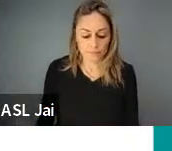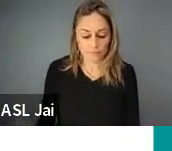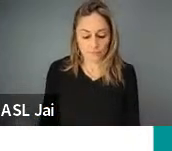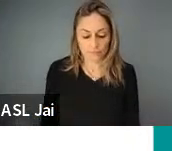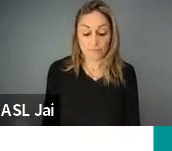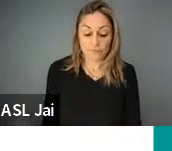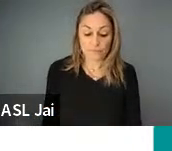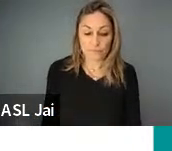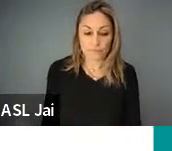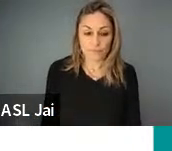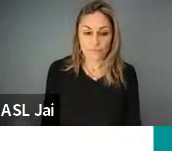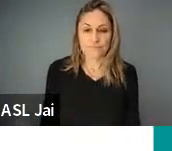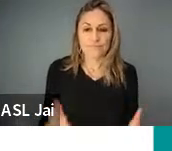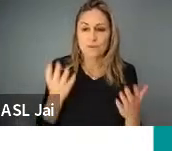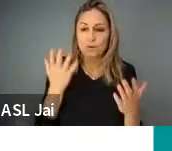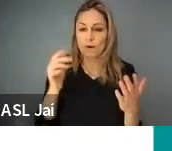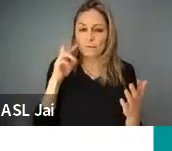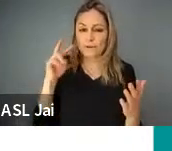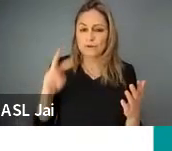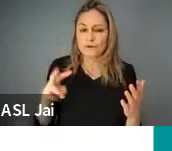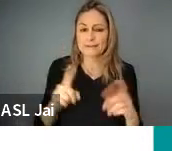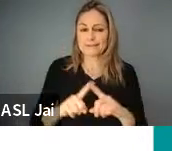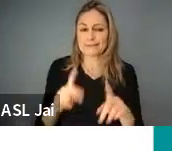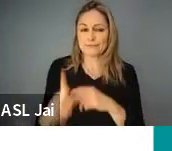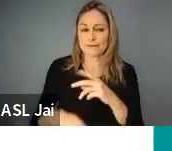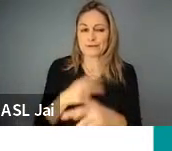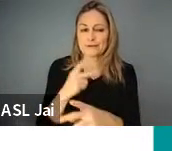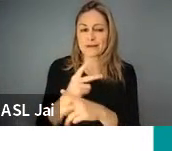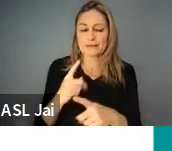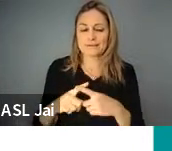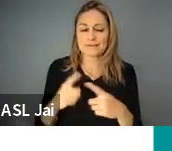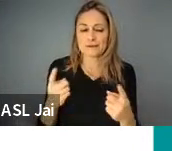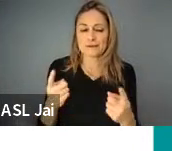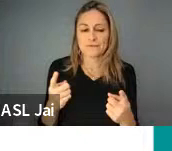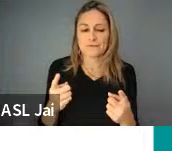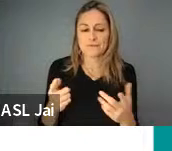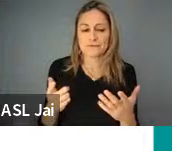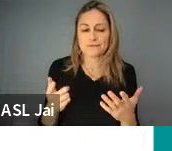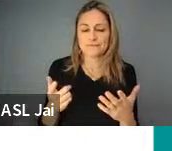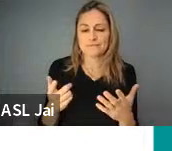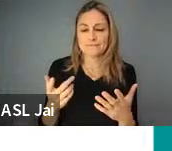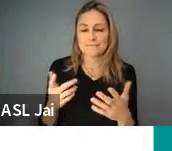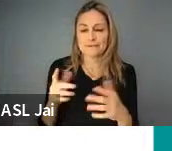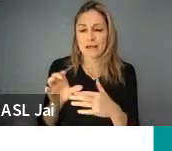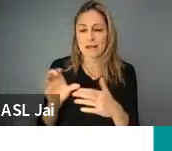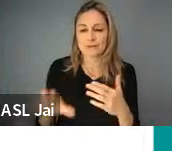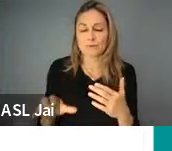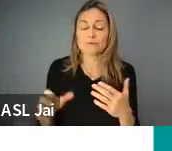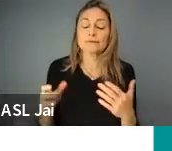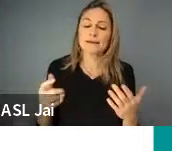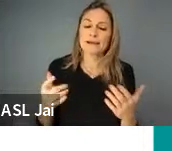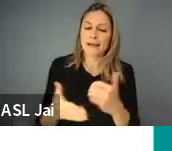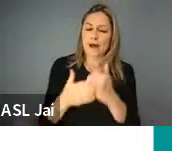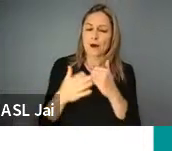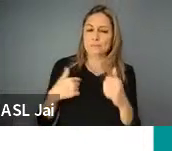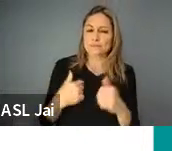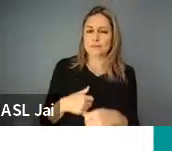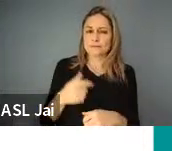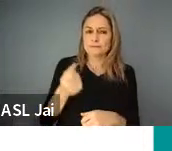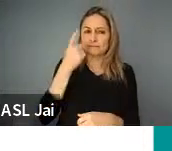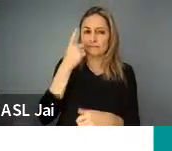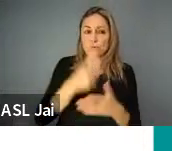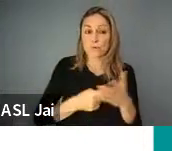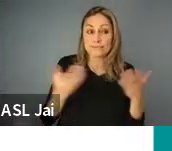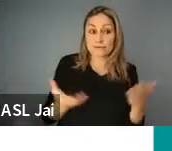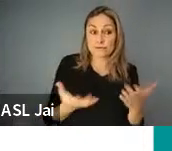Why do we look at these different types of conditions and consequences? Because it helps us really understand what is here today and